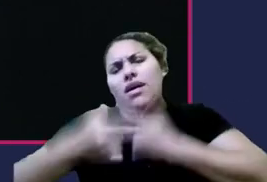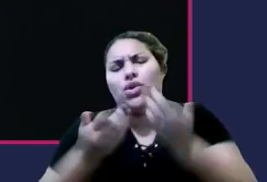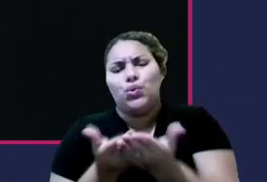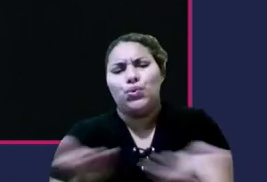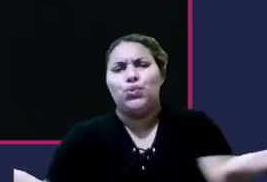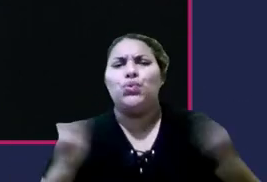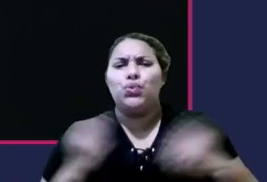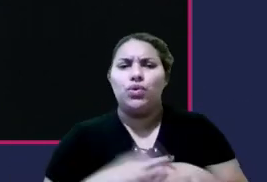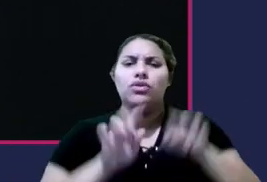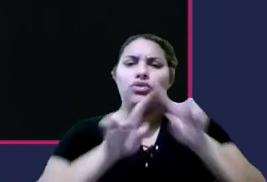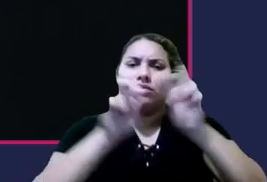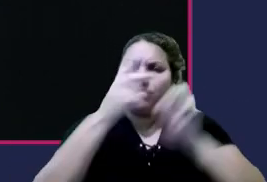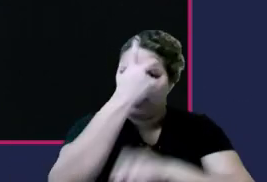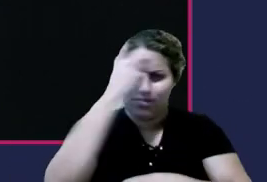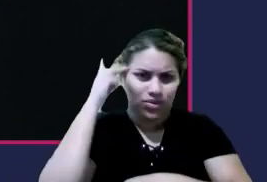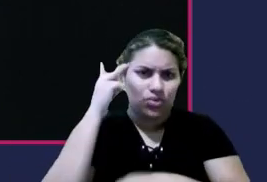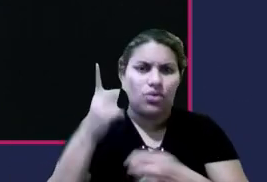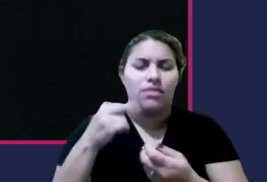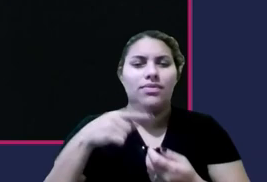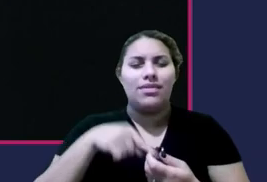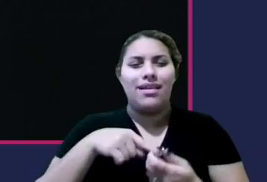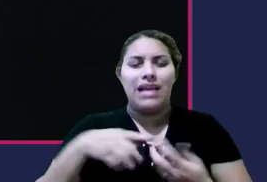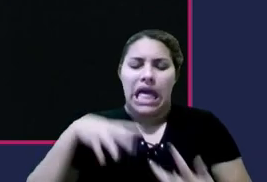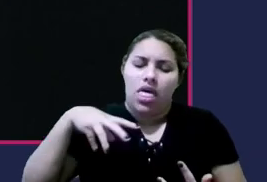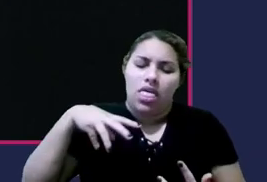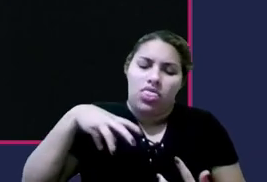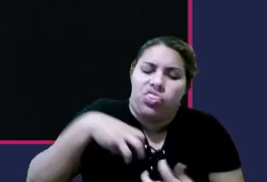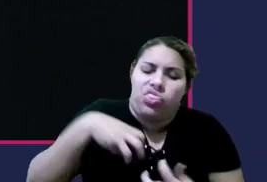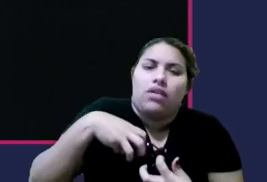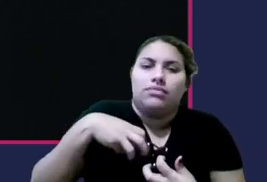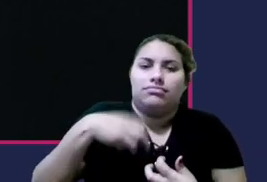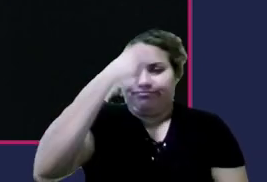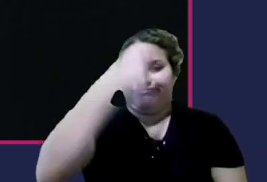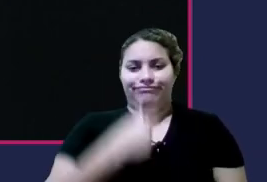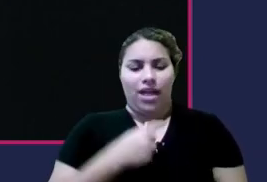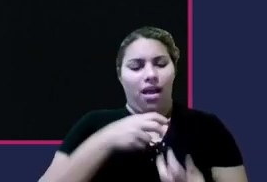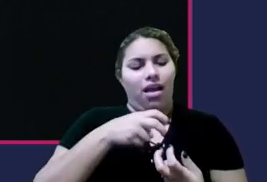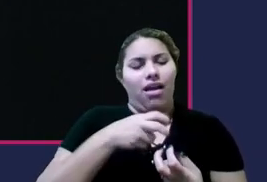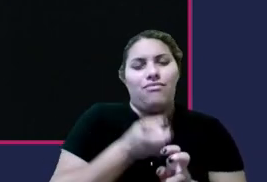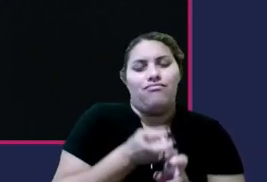who are engaged in this cause and